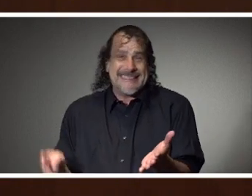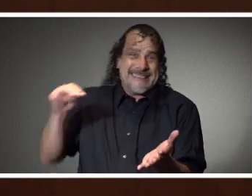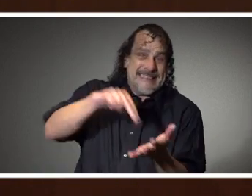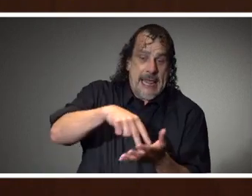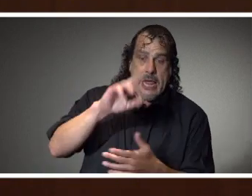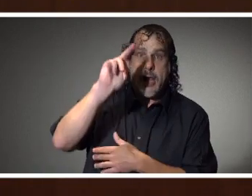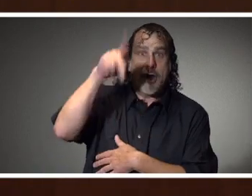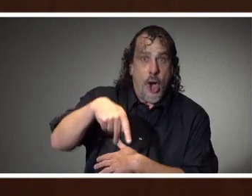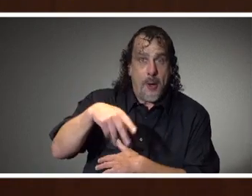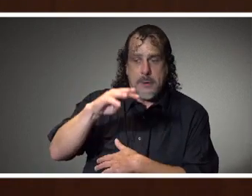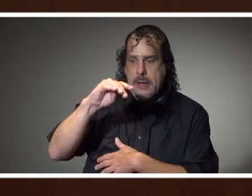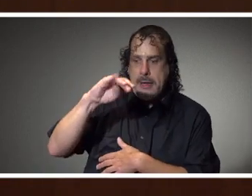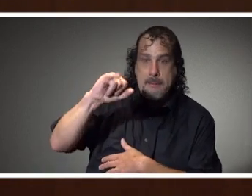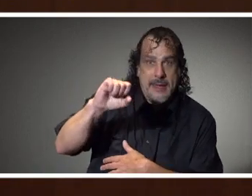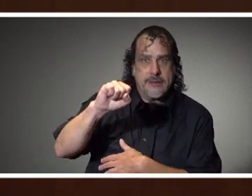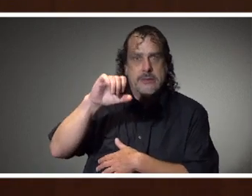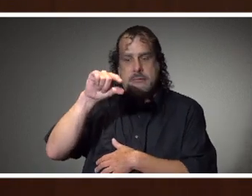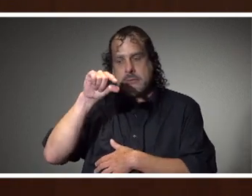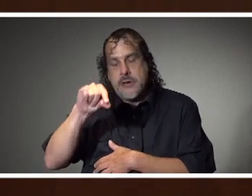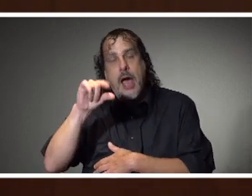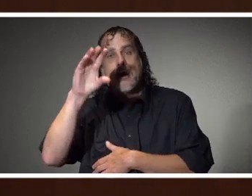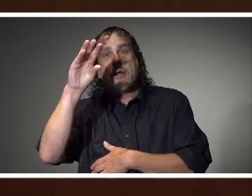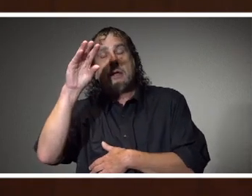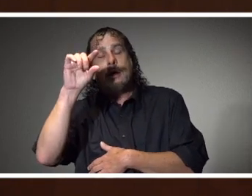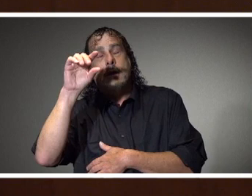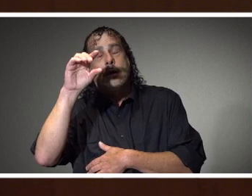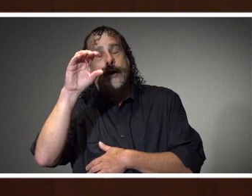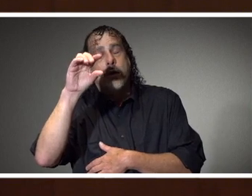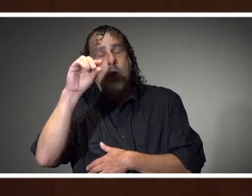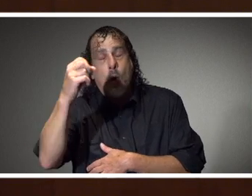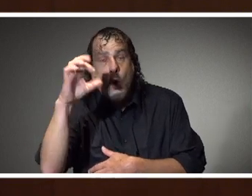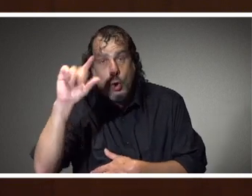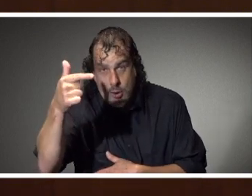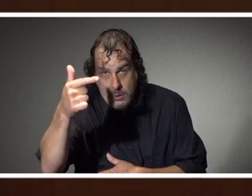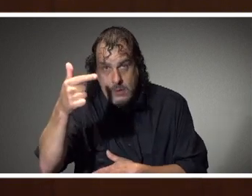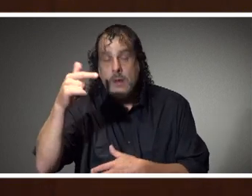standupms.org. This site was developed in response to the opioid